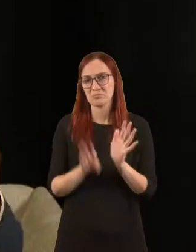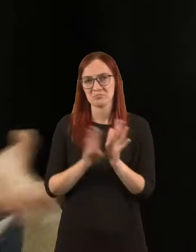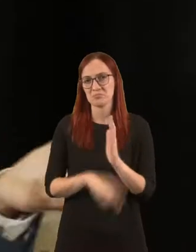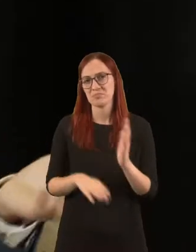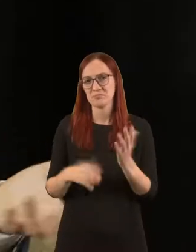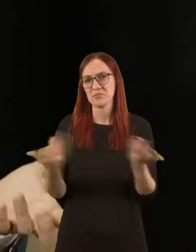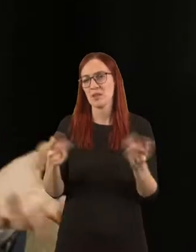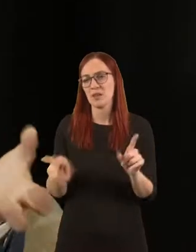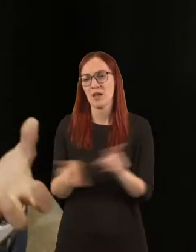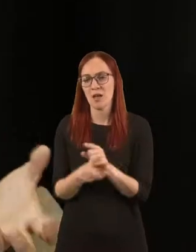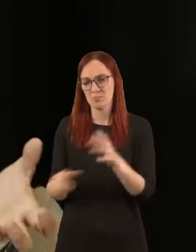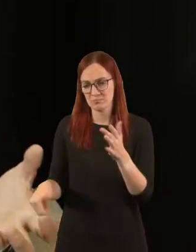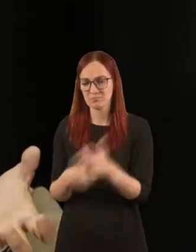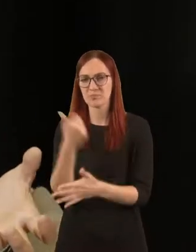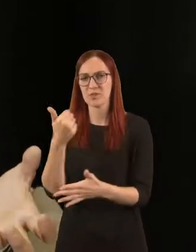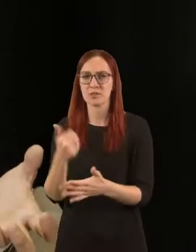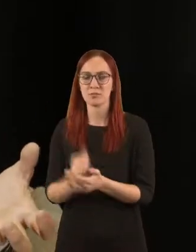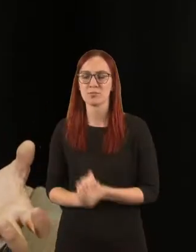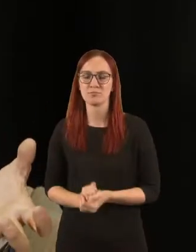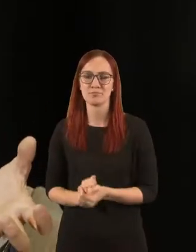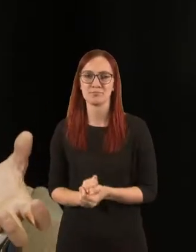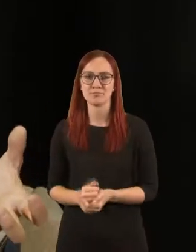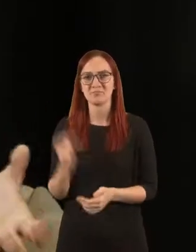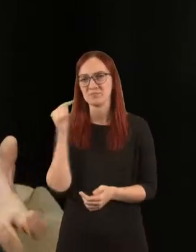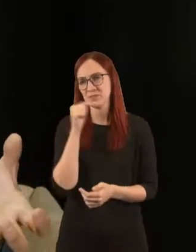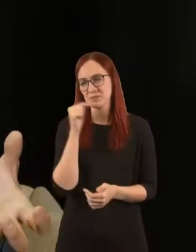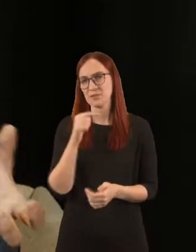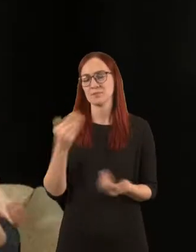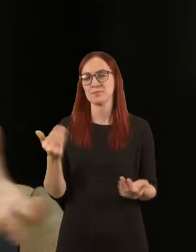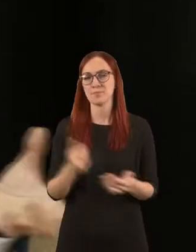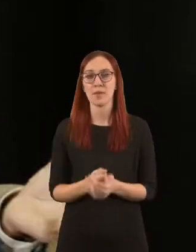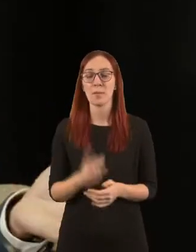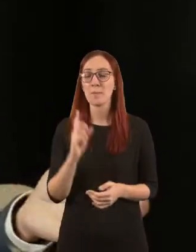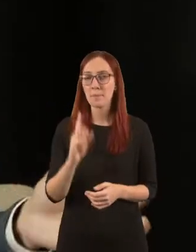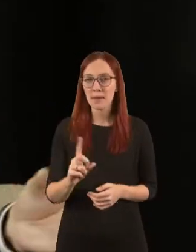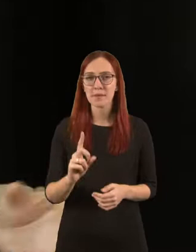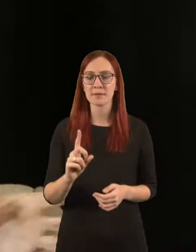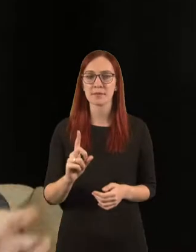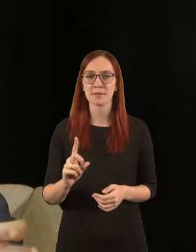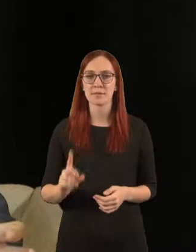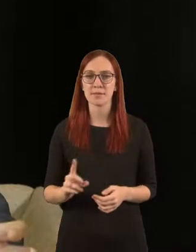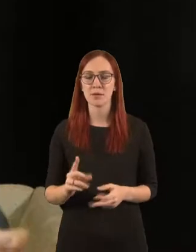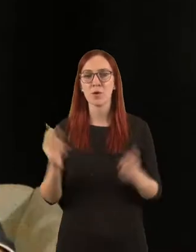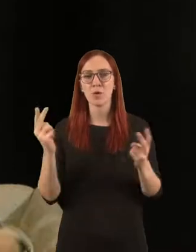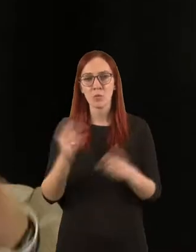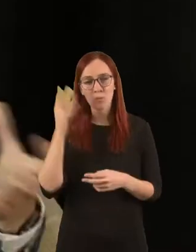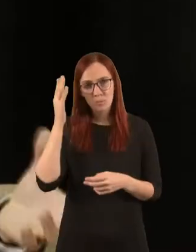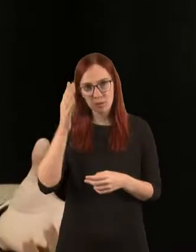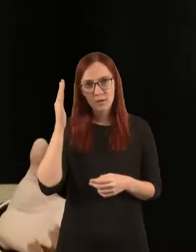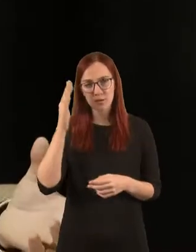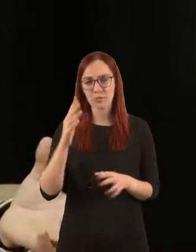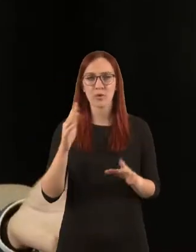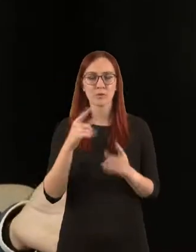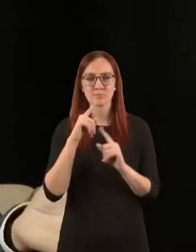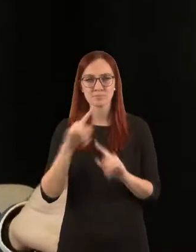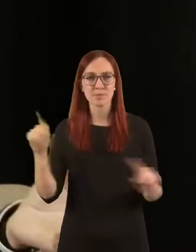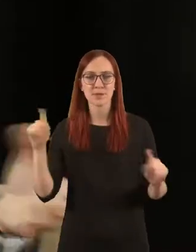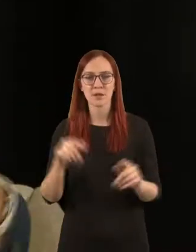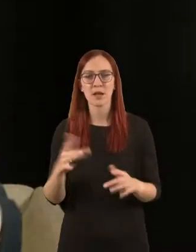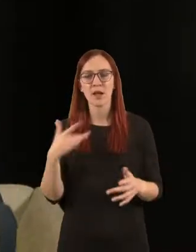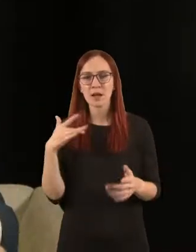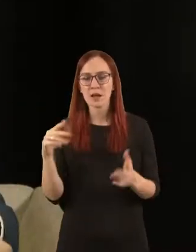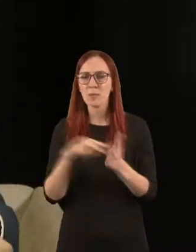so I believe that we should speak about some basic respect for people,